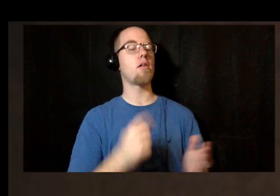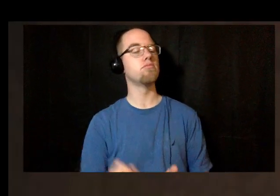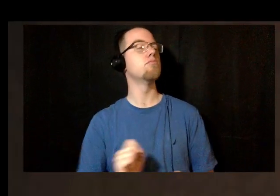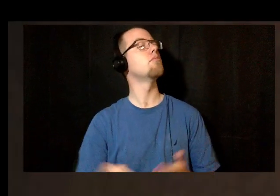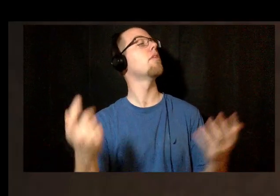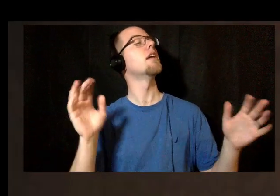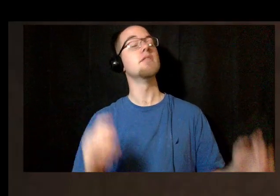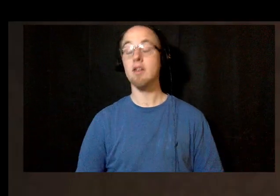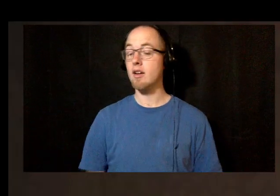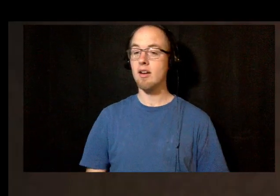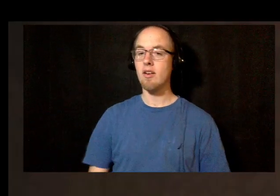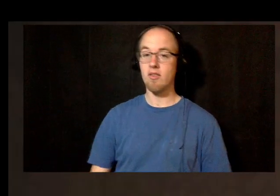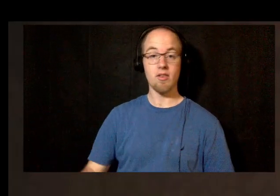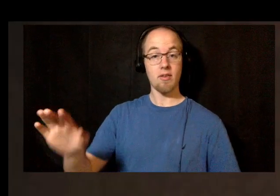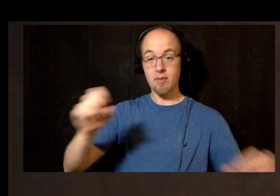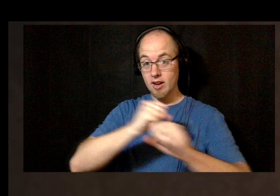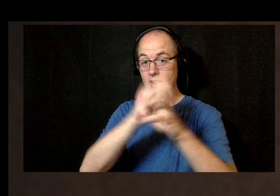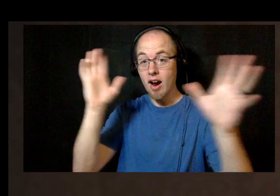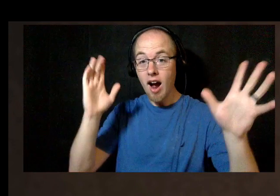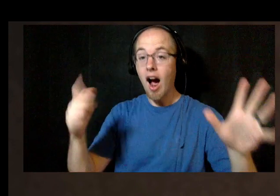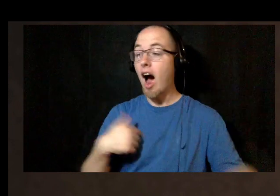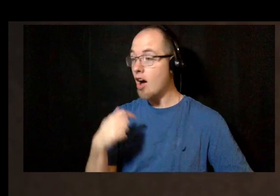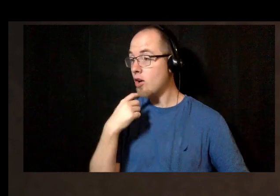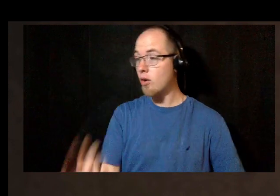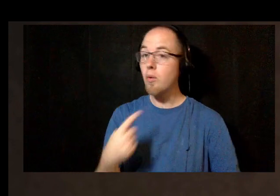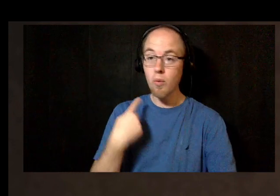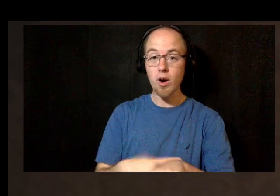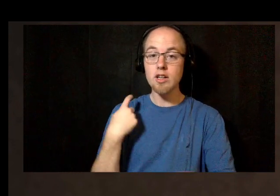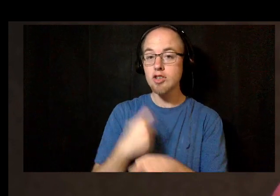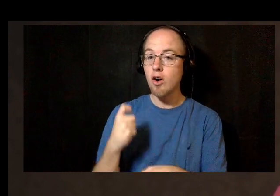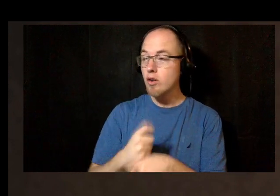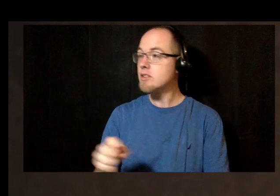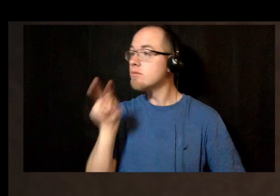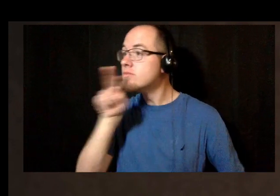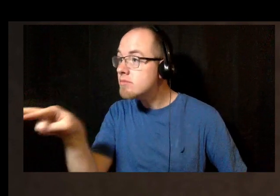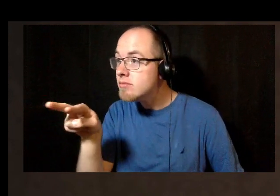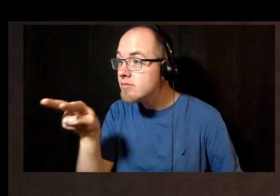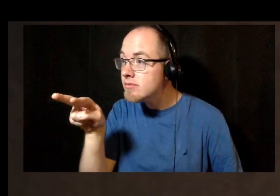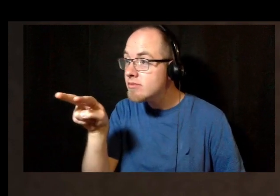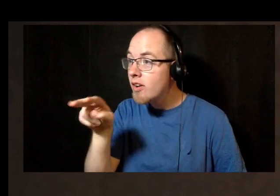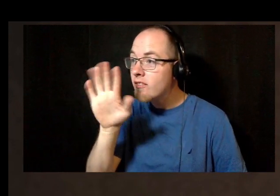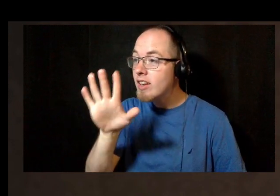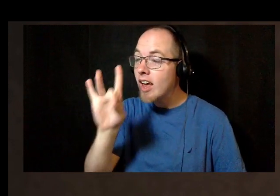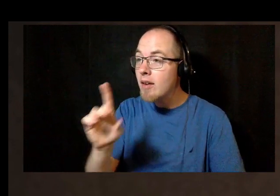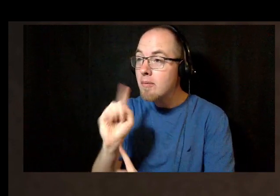if I did that, came up here, told 1 joke, and then stared at you for 58 minutes.